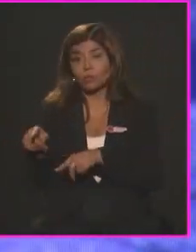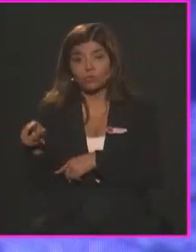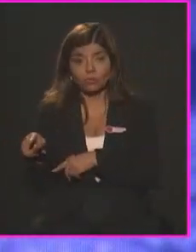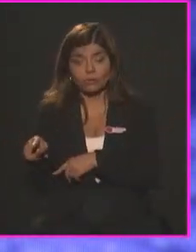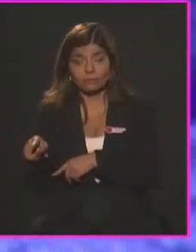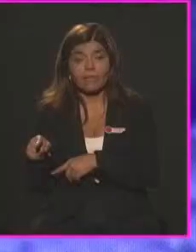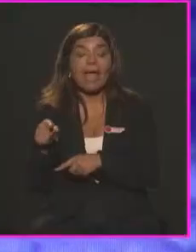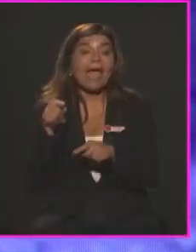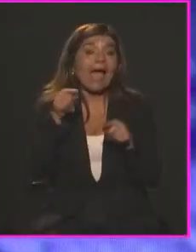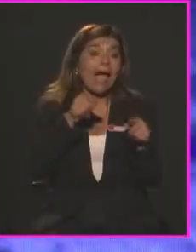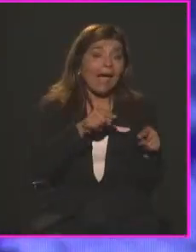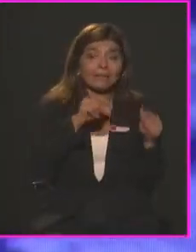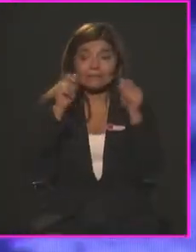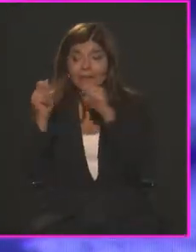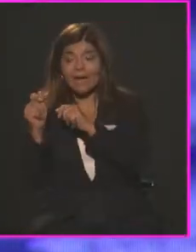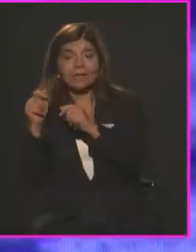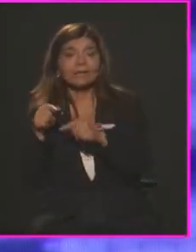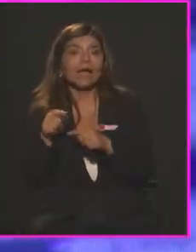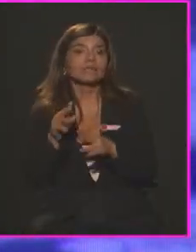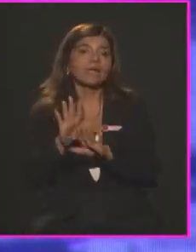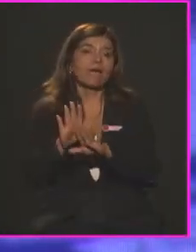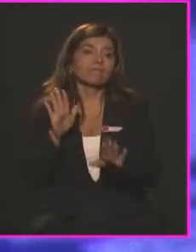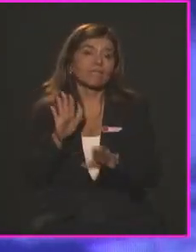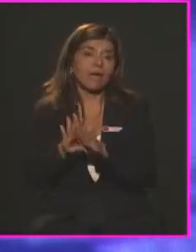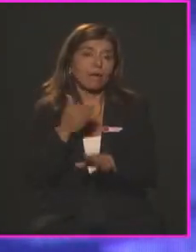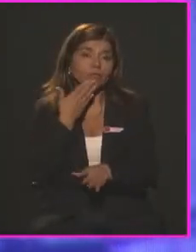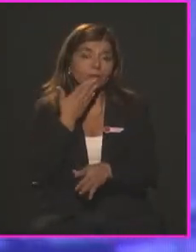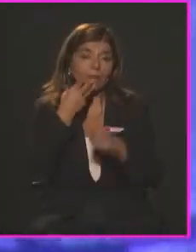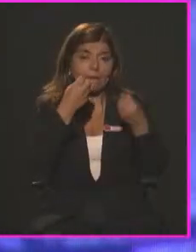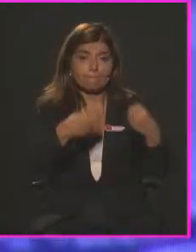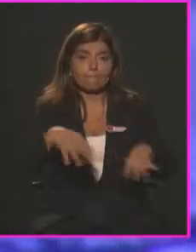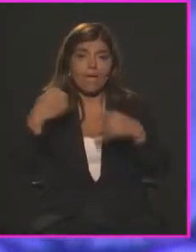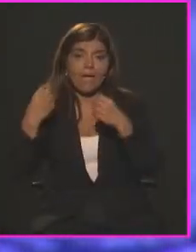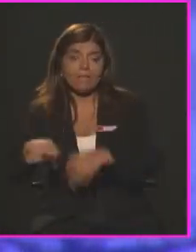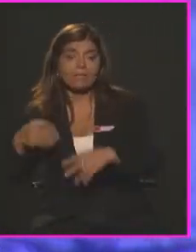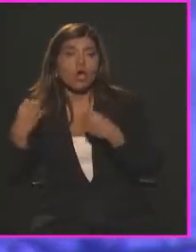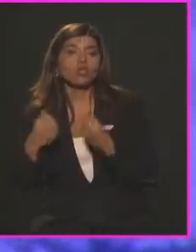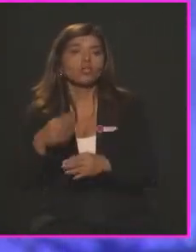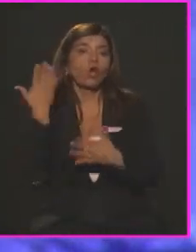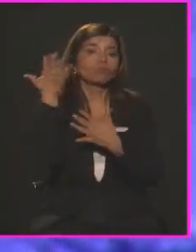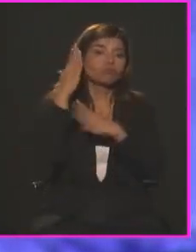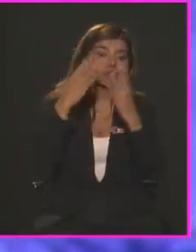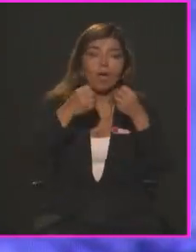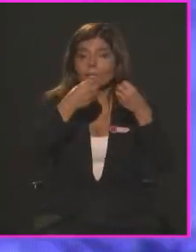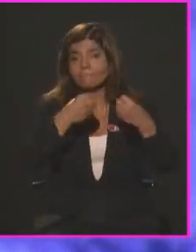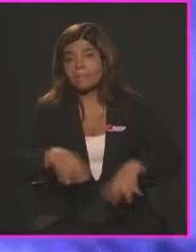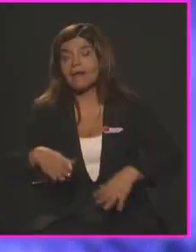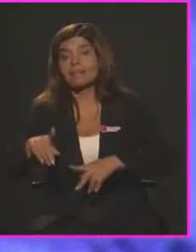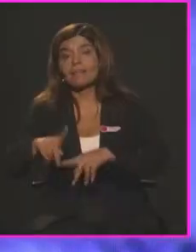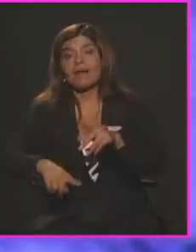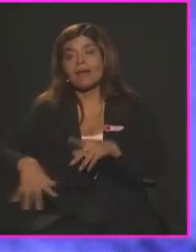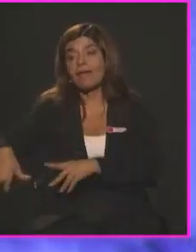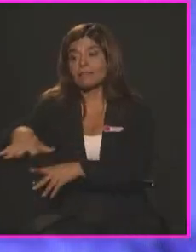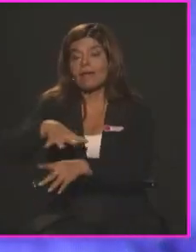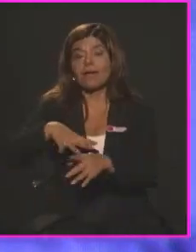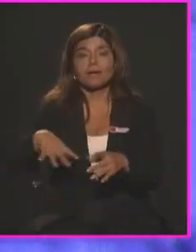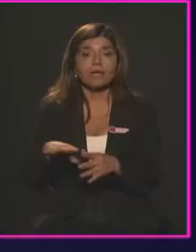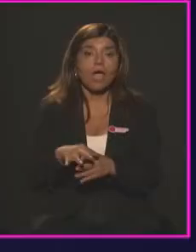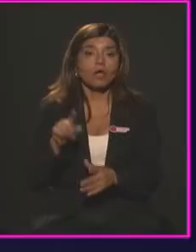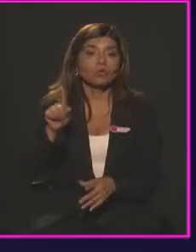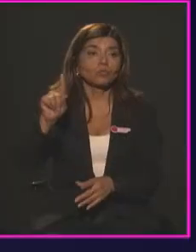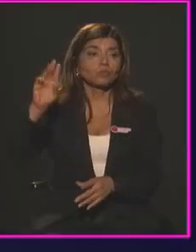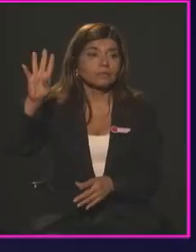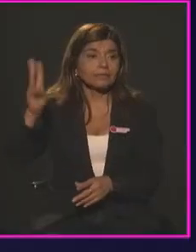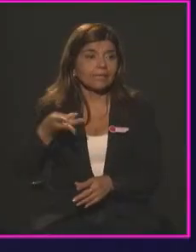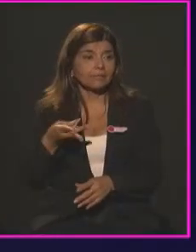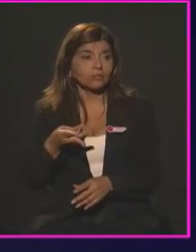avoid biodiversity losses from that land being cleared by about 1/3. And in addition to that,